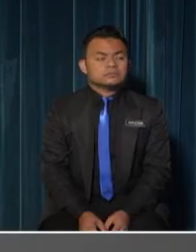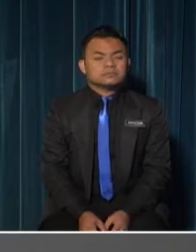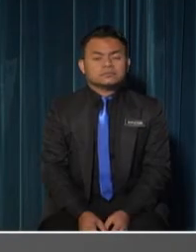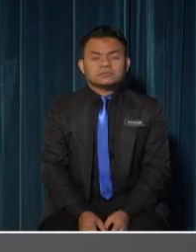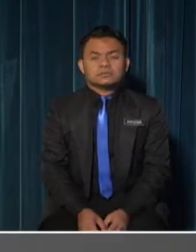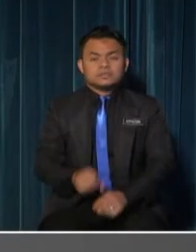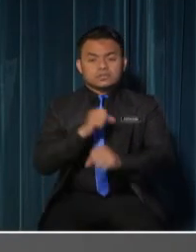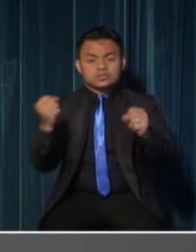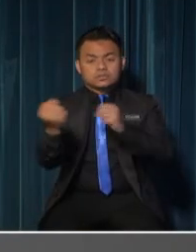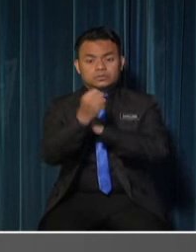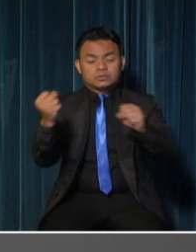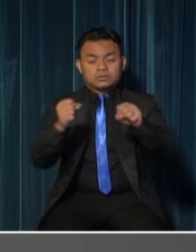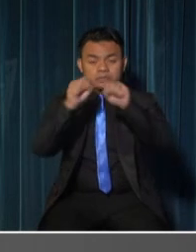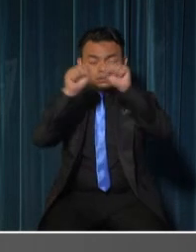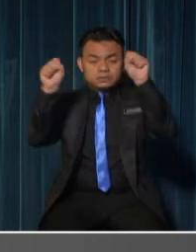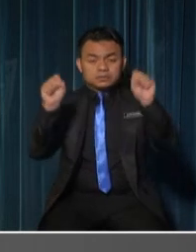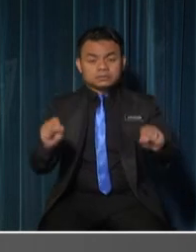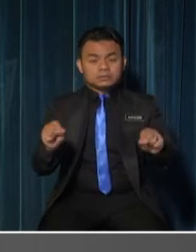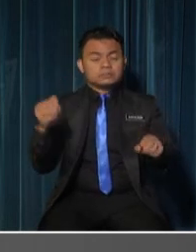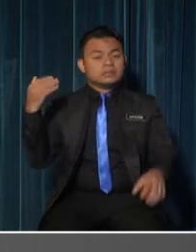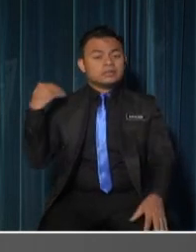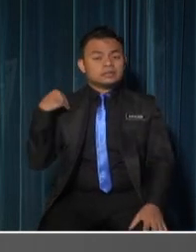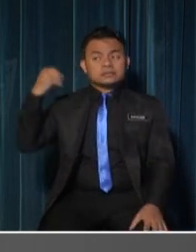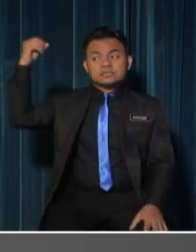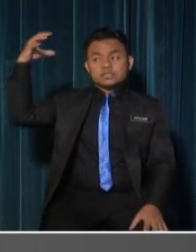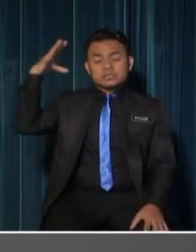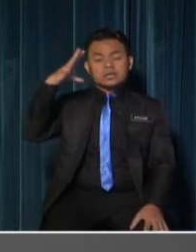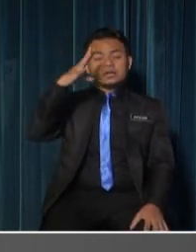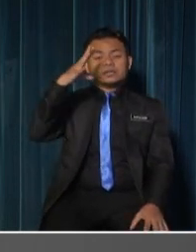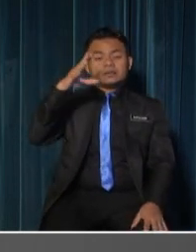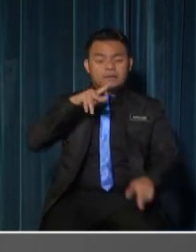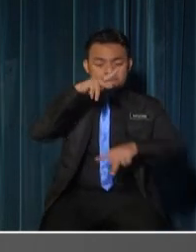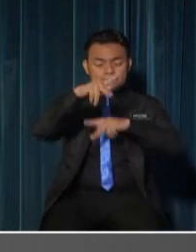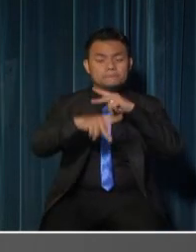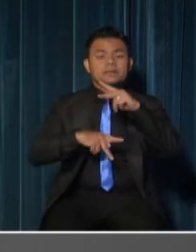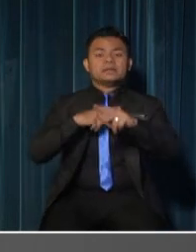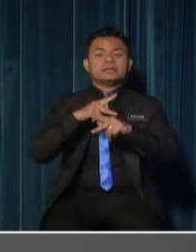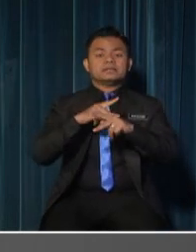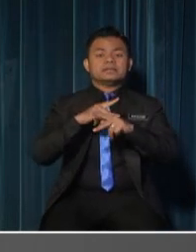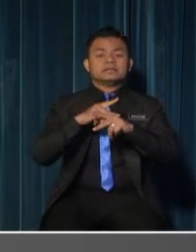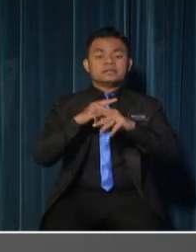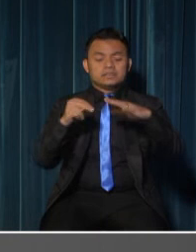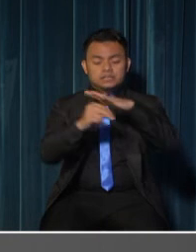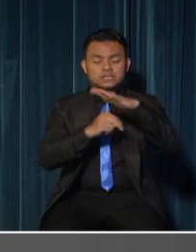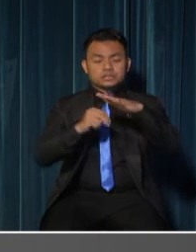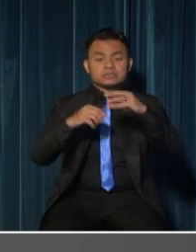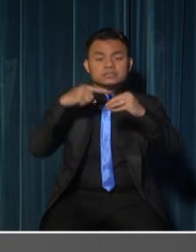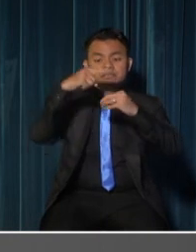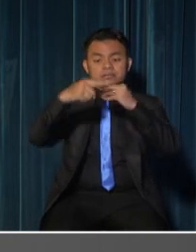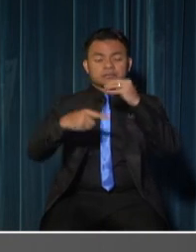solar system consists of the sun, the planets, the natural